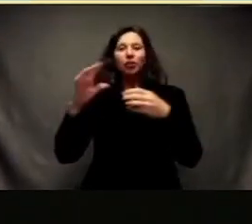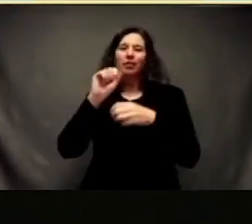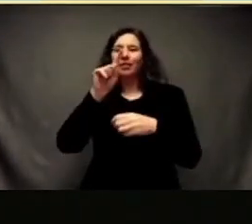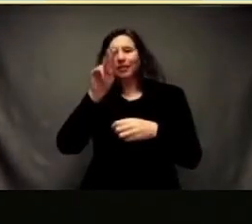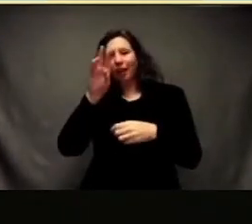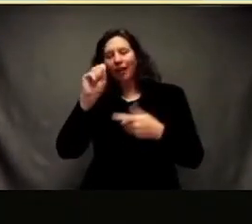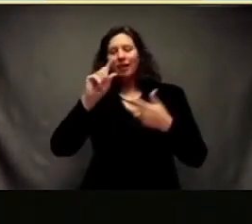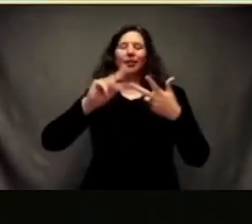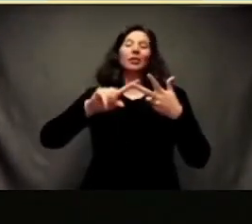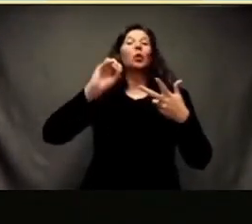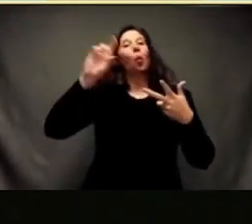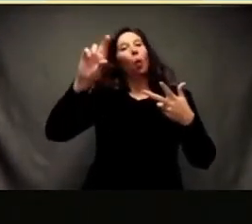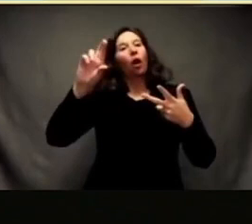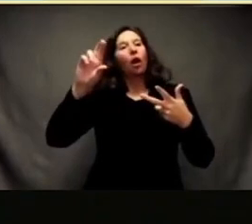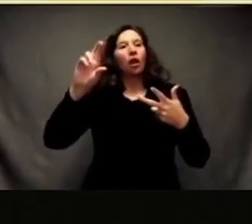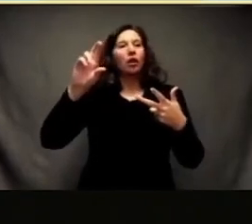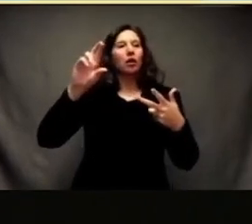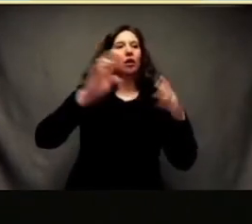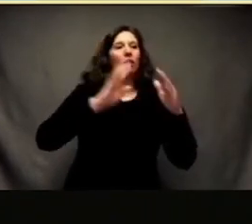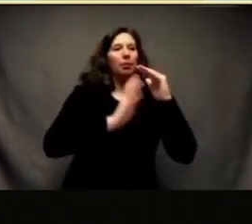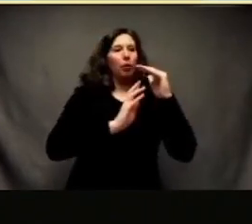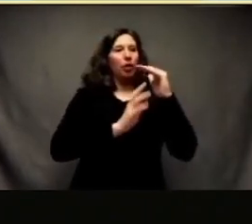communities.